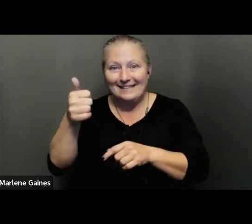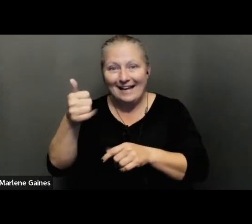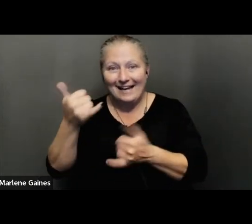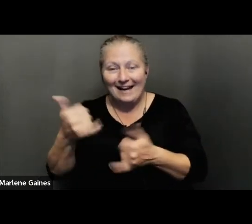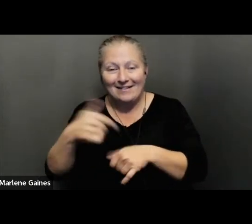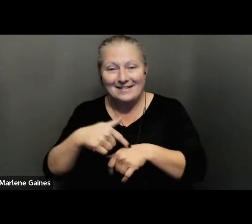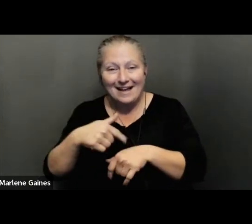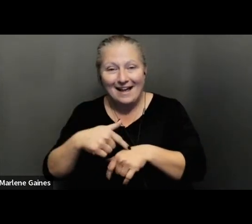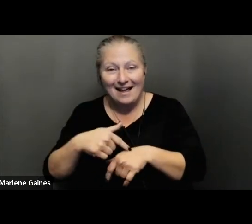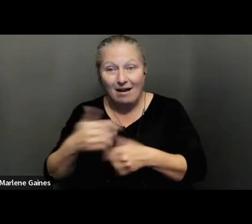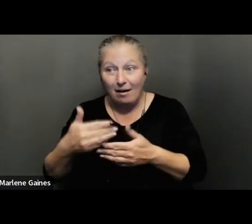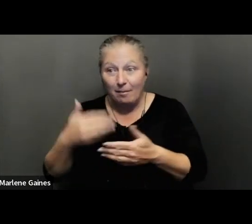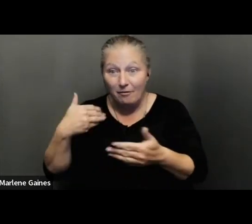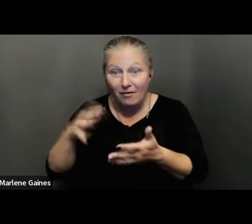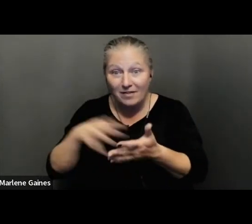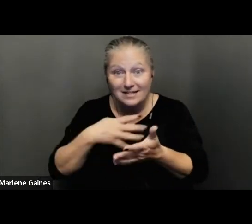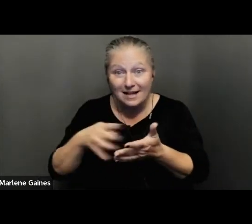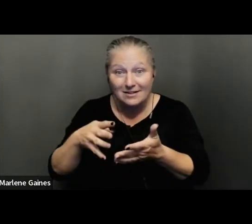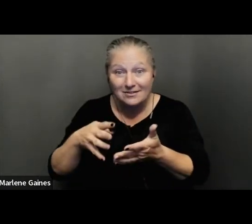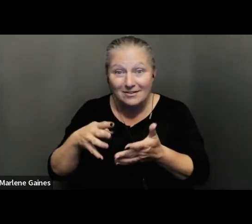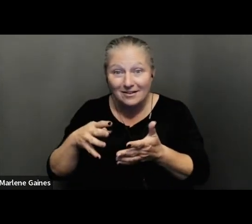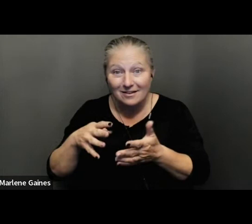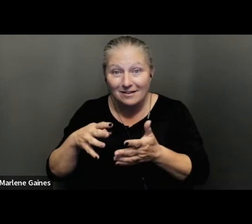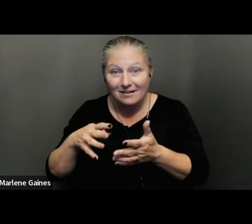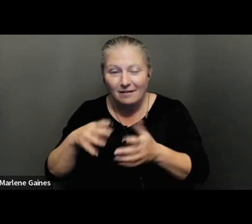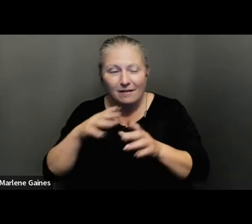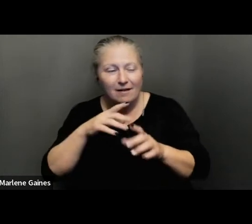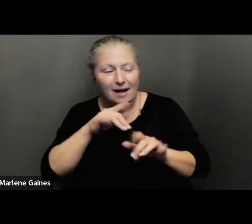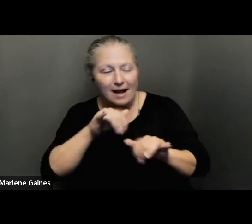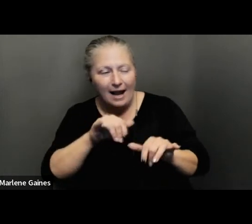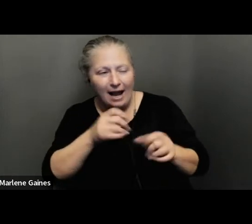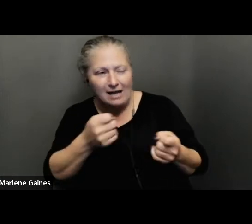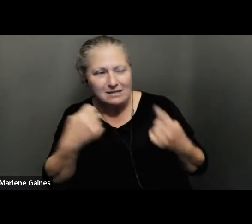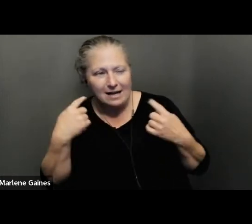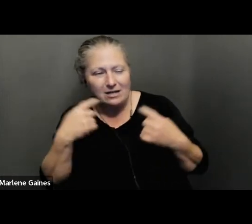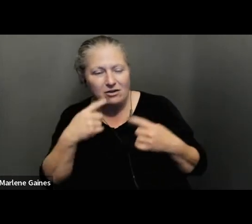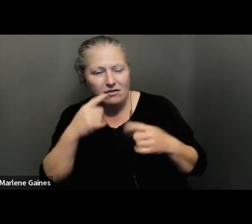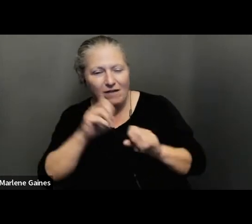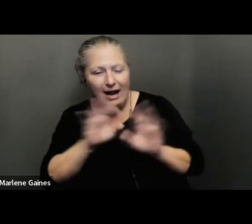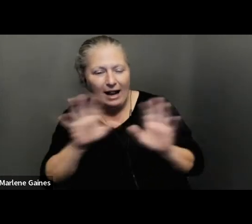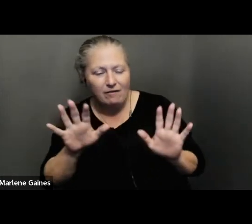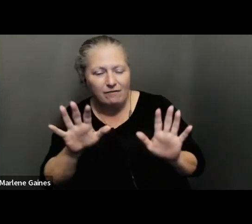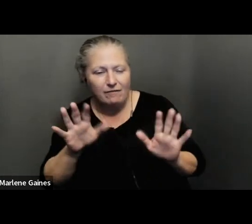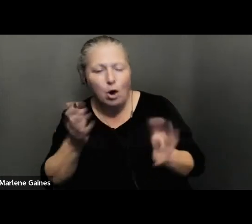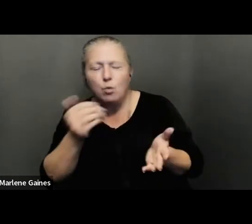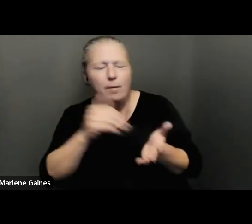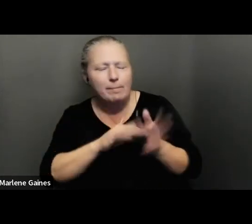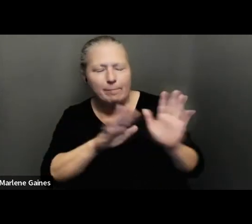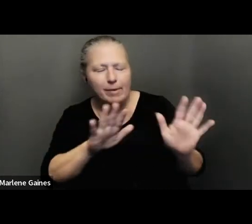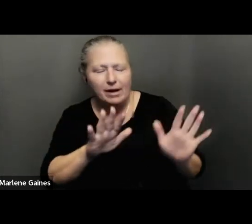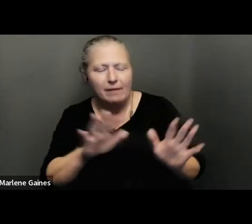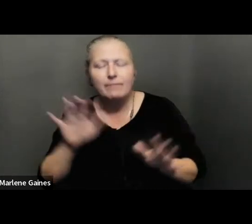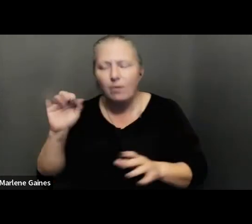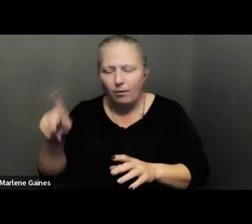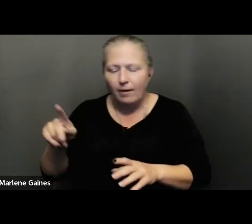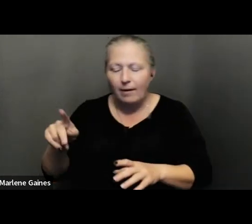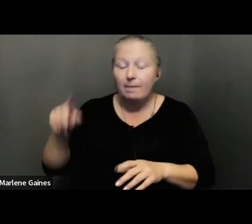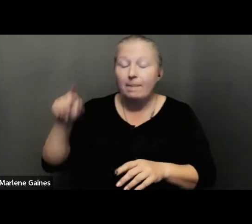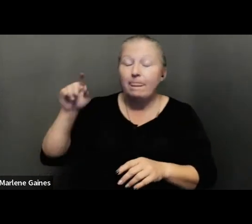Are we So ahead can of you schedule? repeat that Almost. just to Okay. clarify? So, Could you repeat it? yeah, I'm going to repeat it.